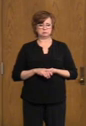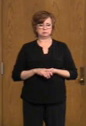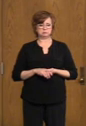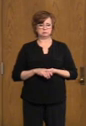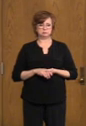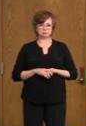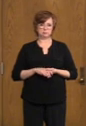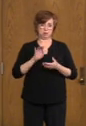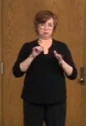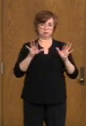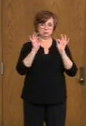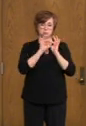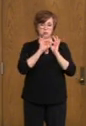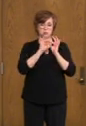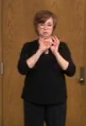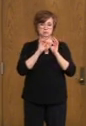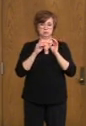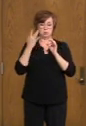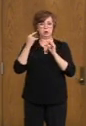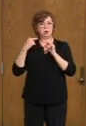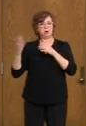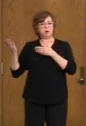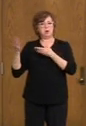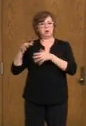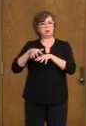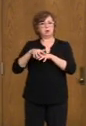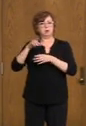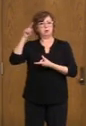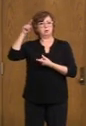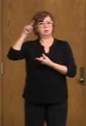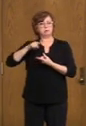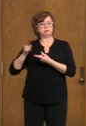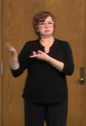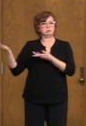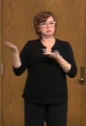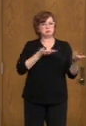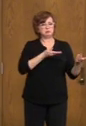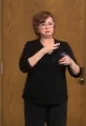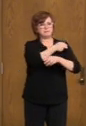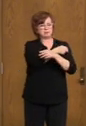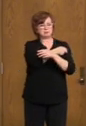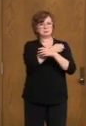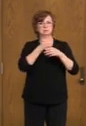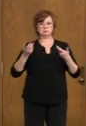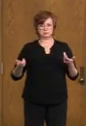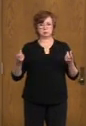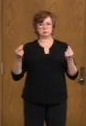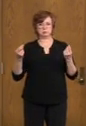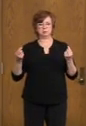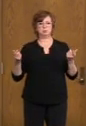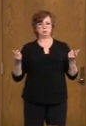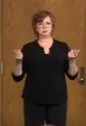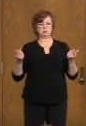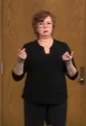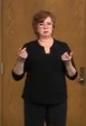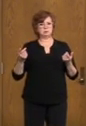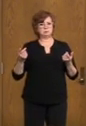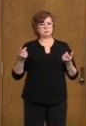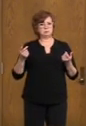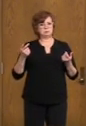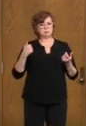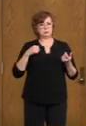also very important with the disruption shipment. So I'll ask Scott to maybe describe in more detail that the shipments that are coming, will they go